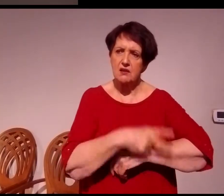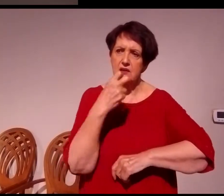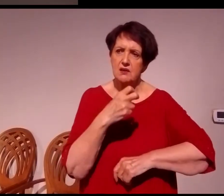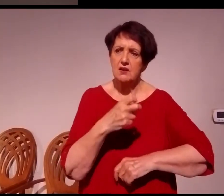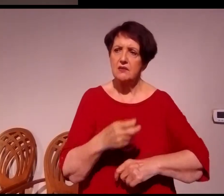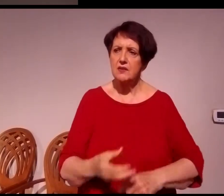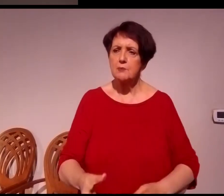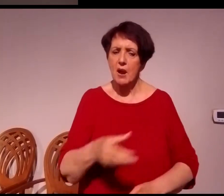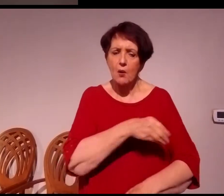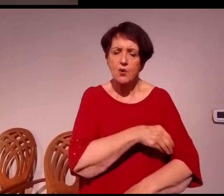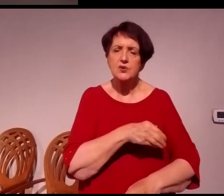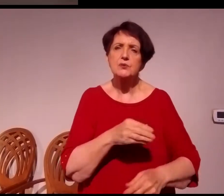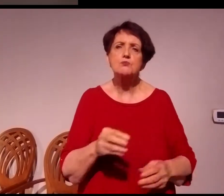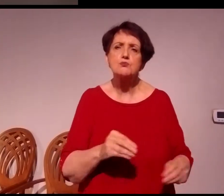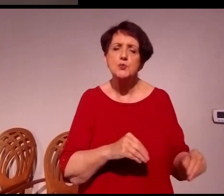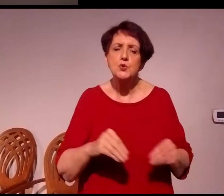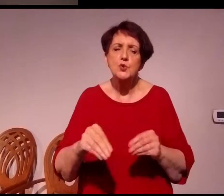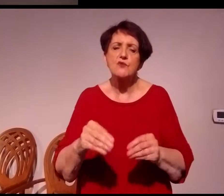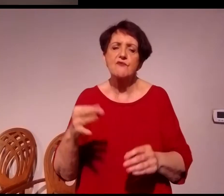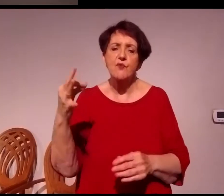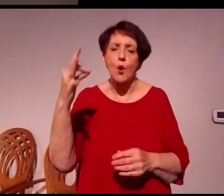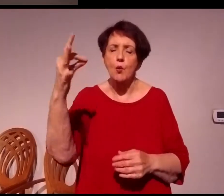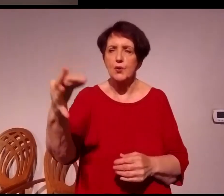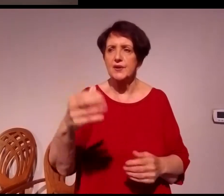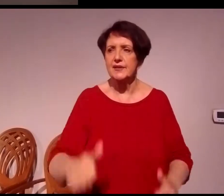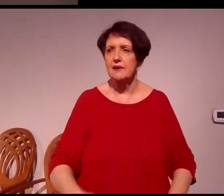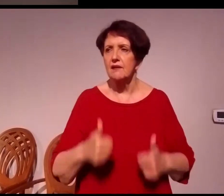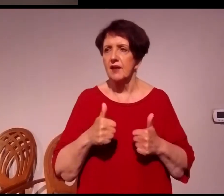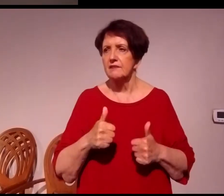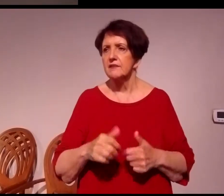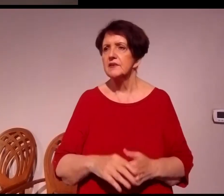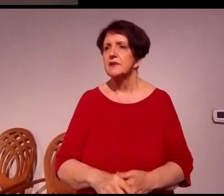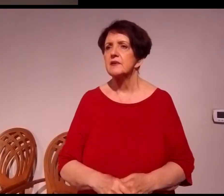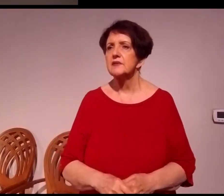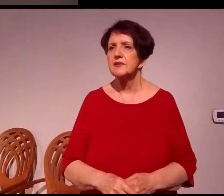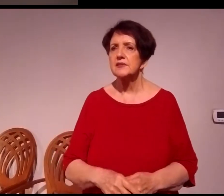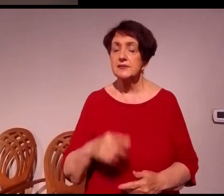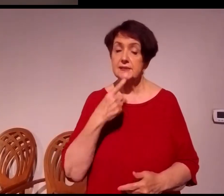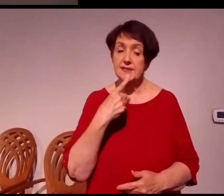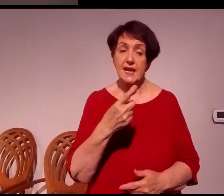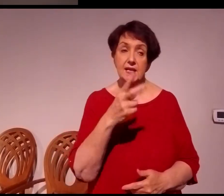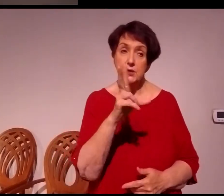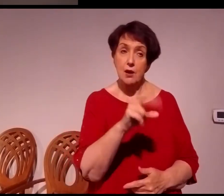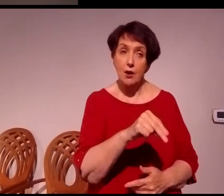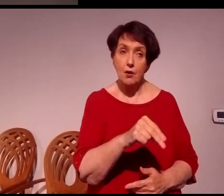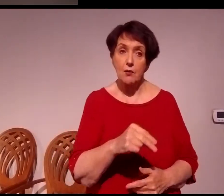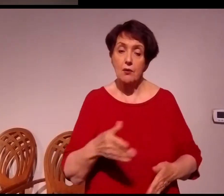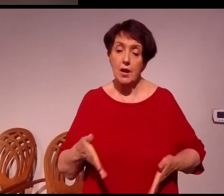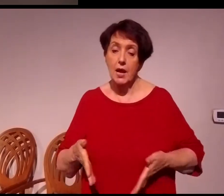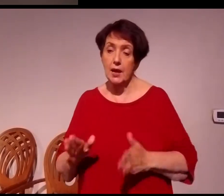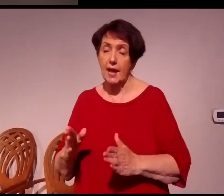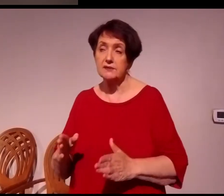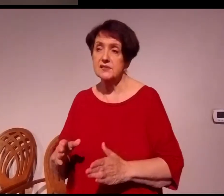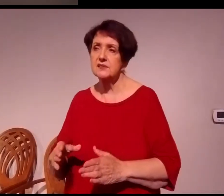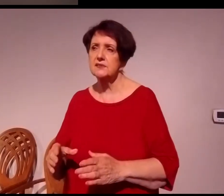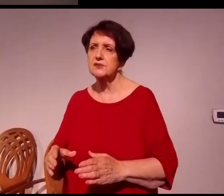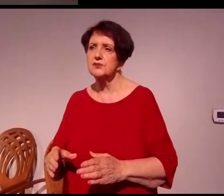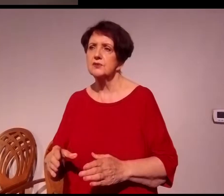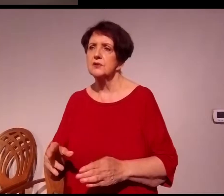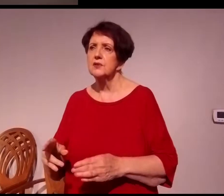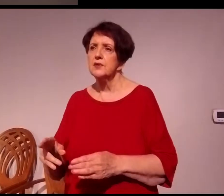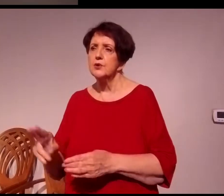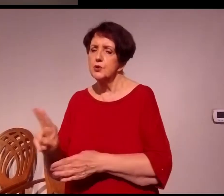move forward in our life. Because saying no actually allows us to access